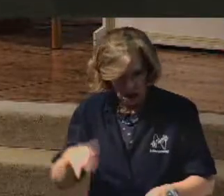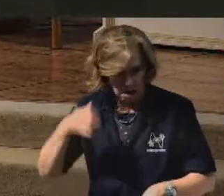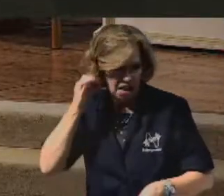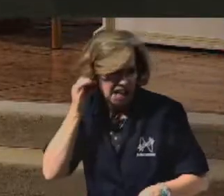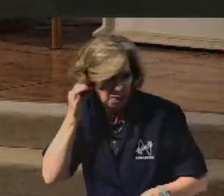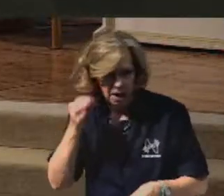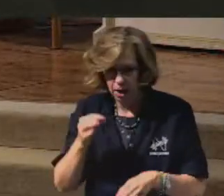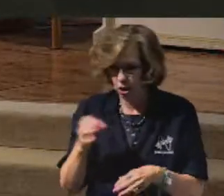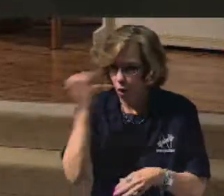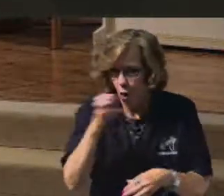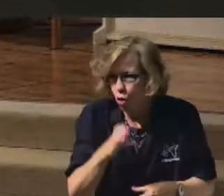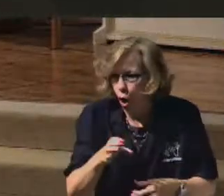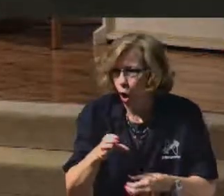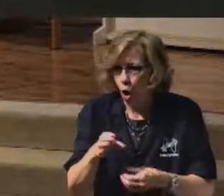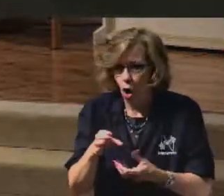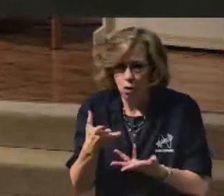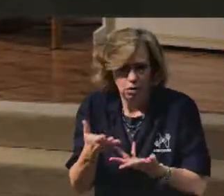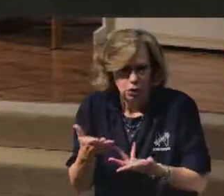I.